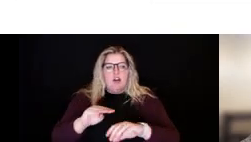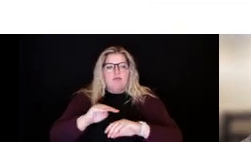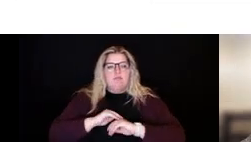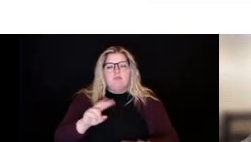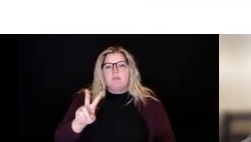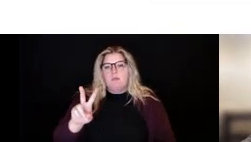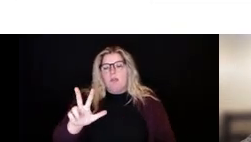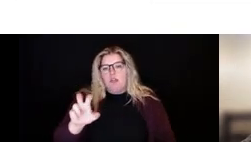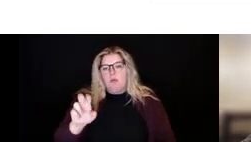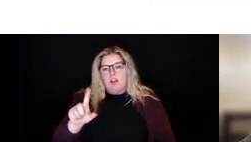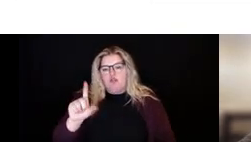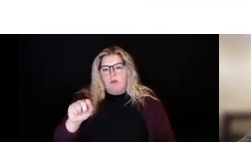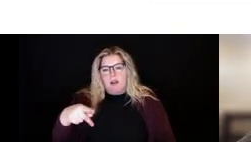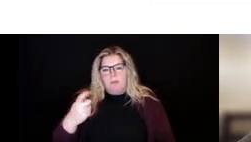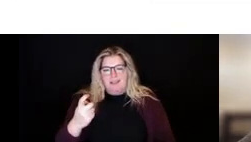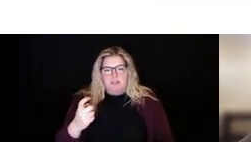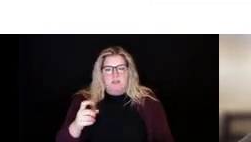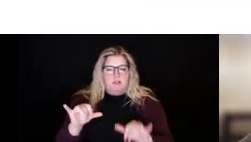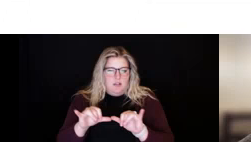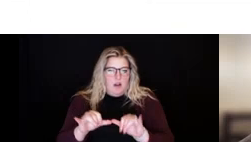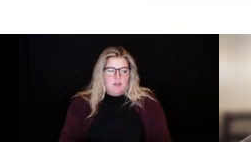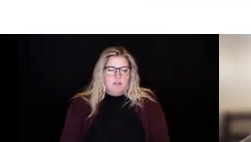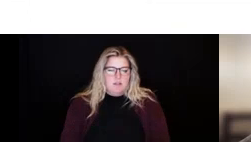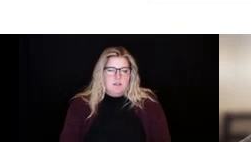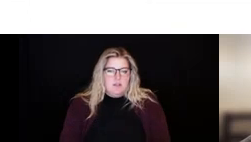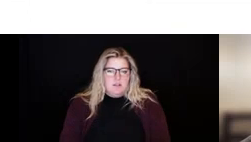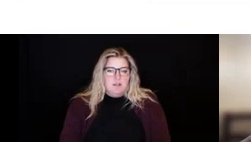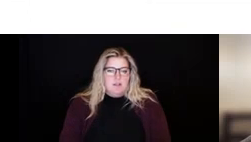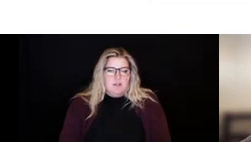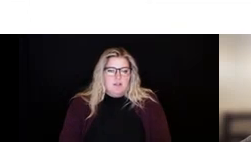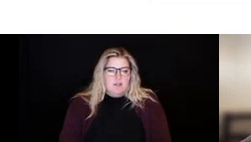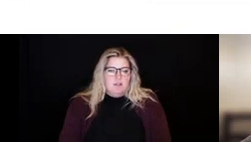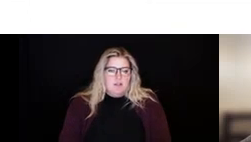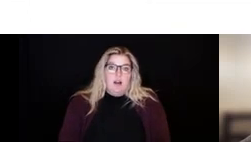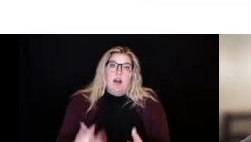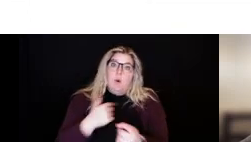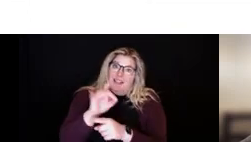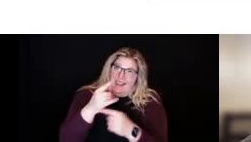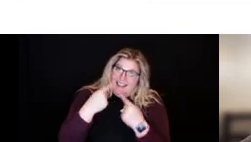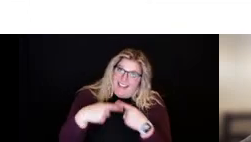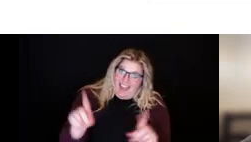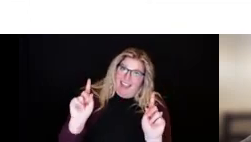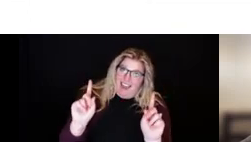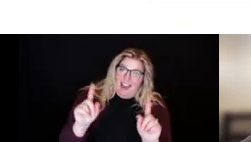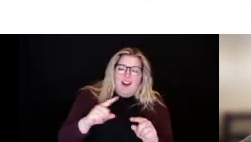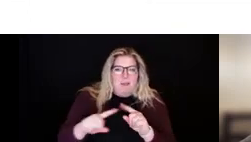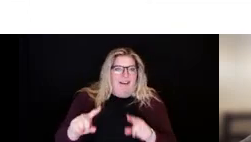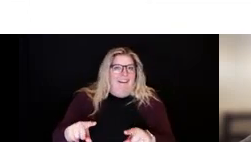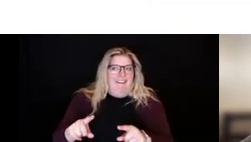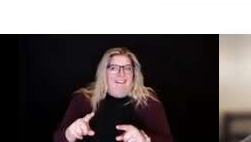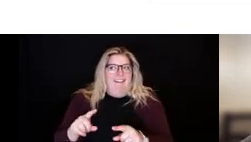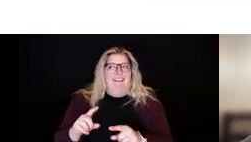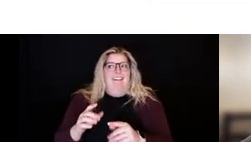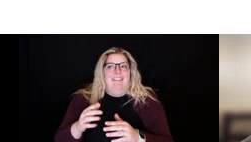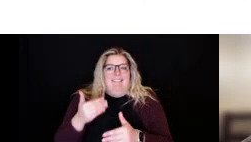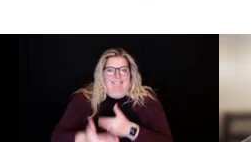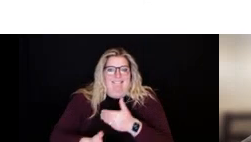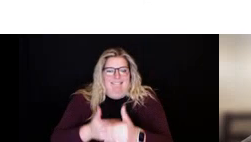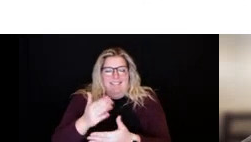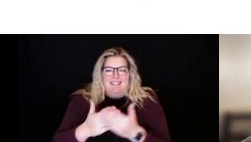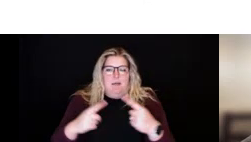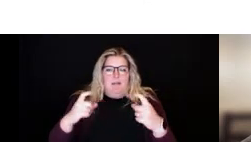pixel size. So we got there, but there were definitely complications